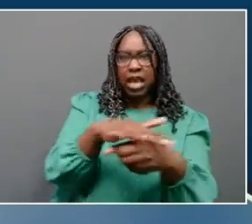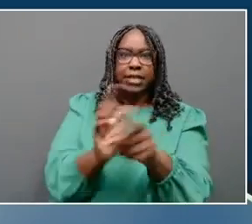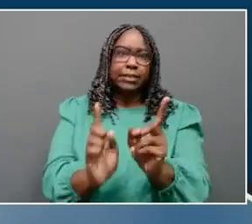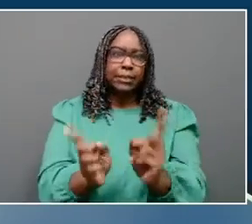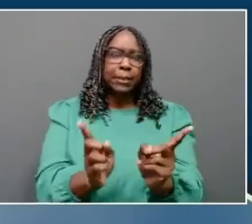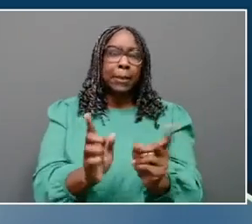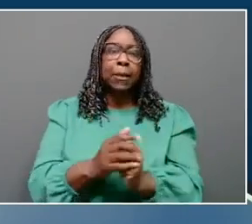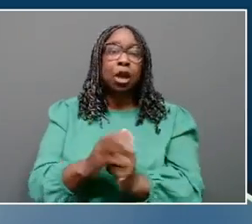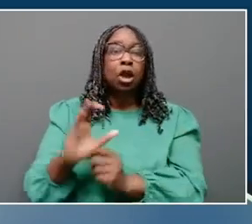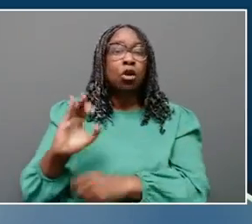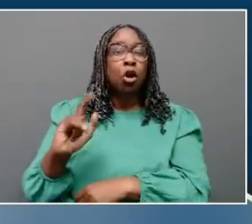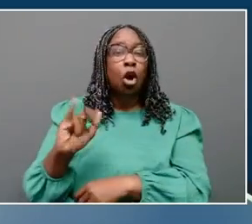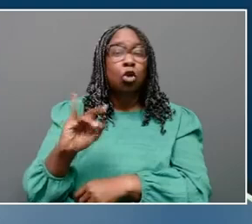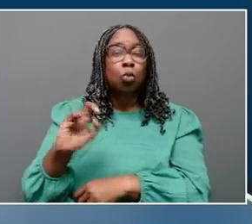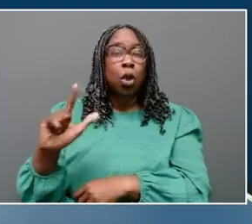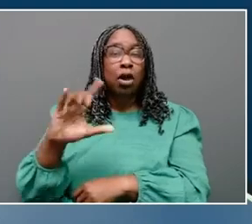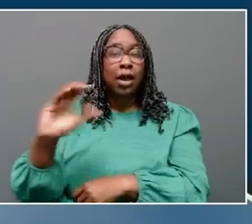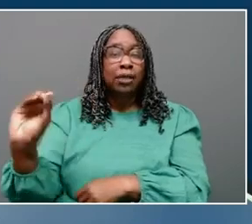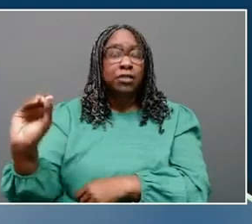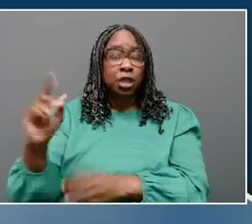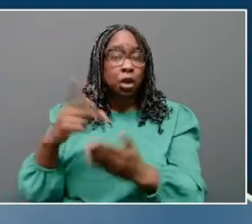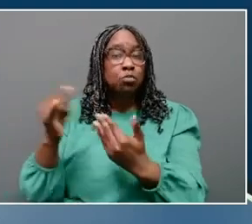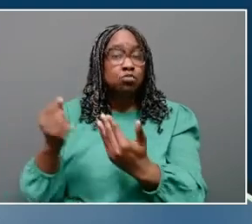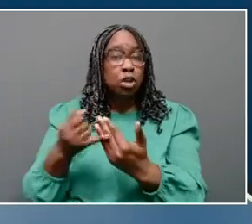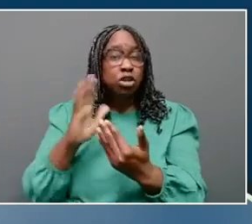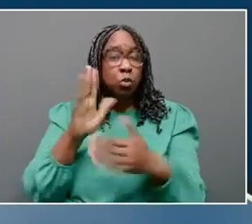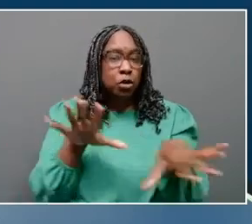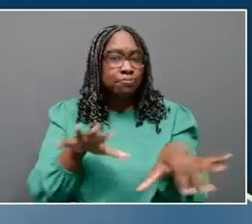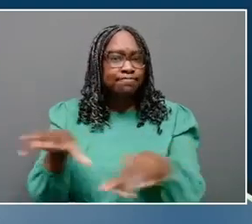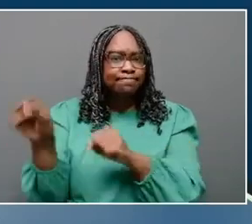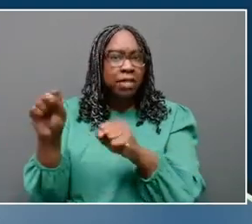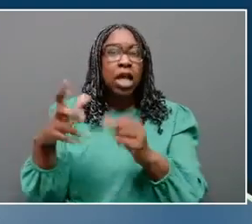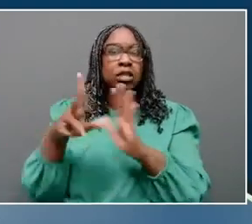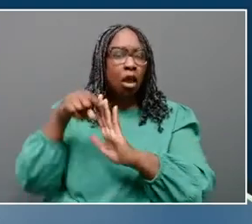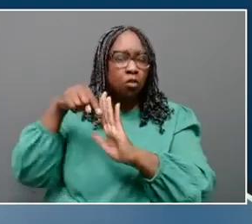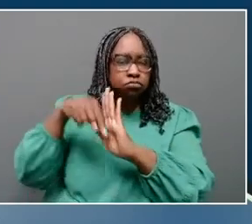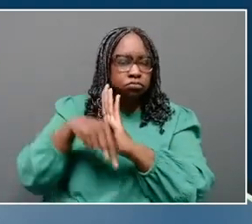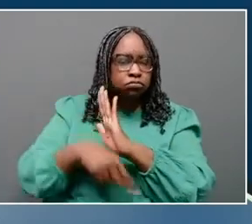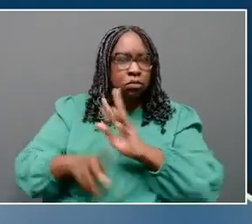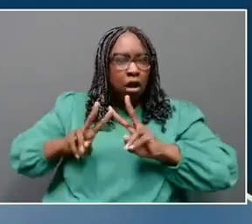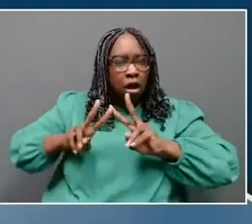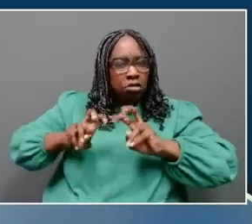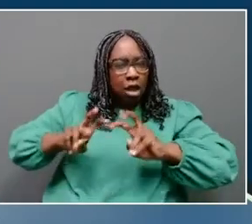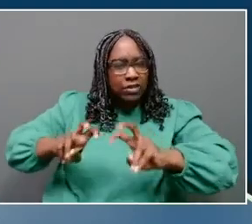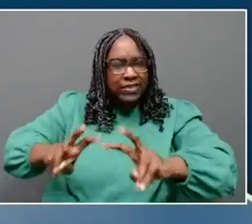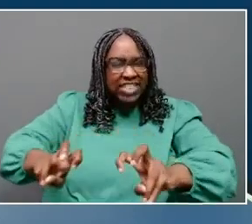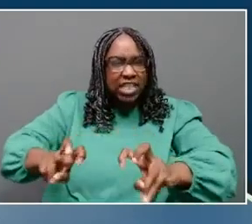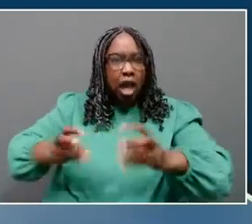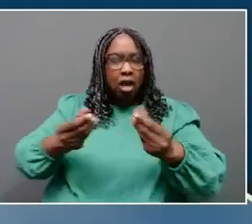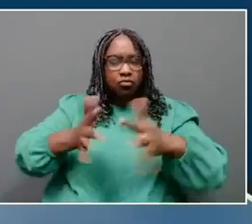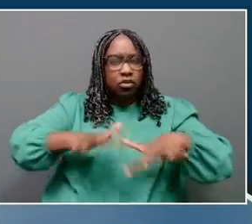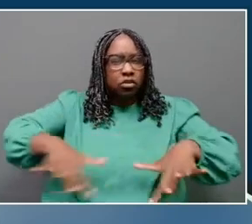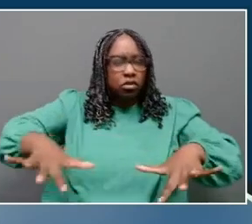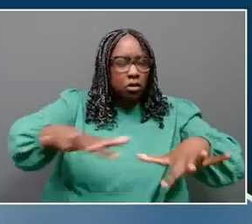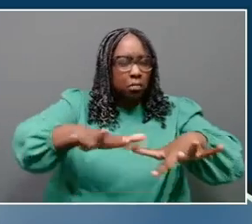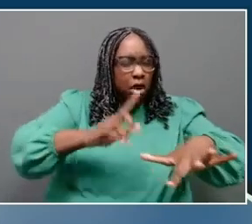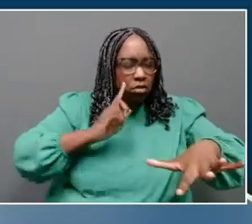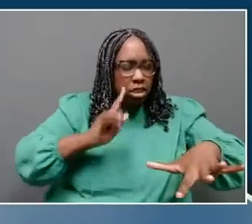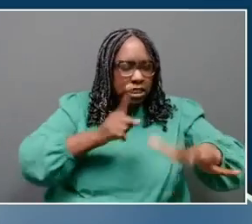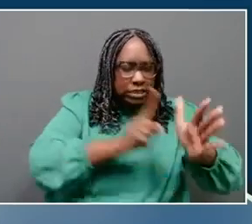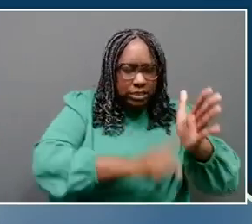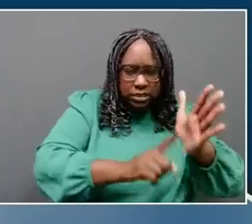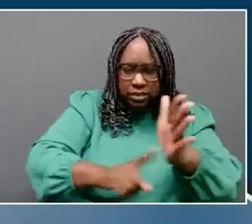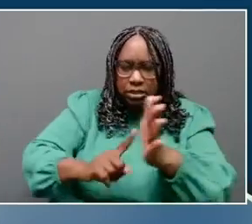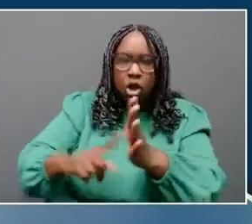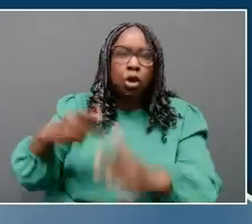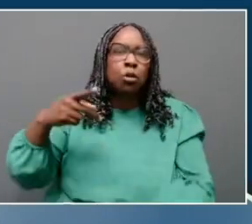will undertake a project to conduct an in-depth analysis of the topography located at the Princeton Industrial Park.